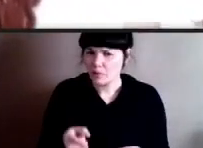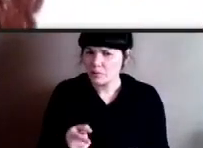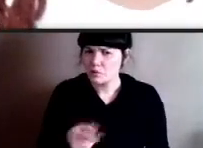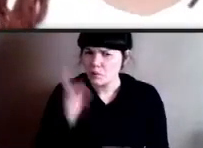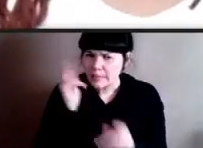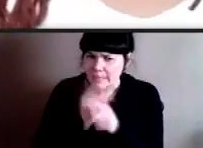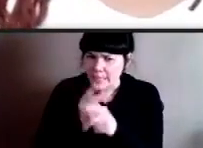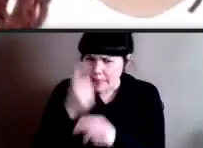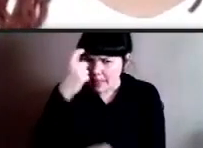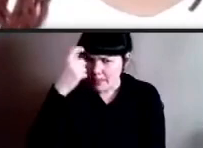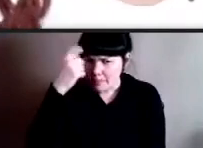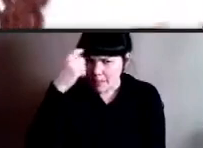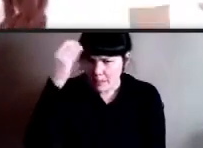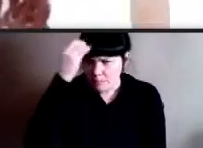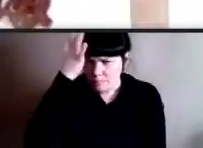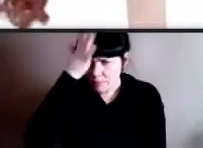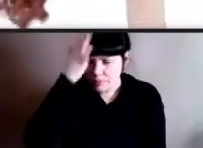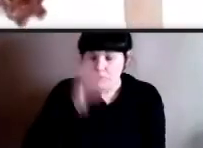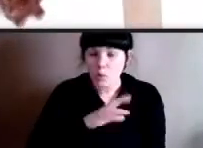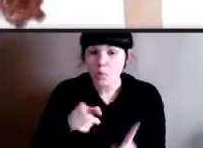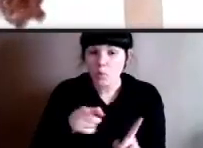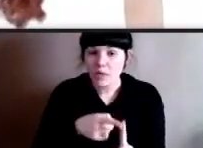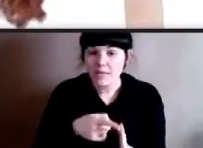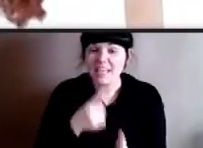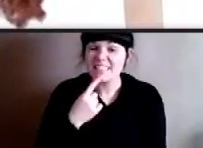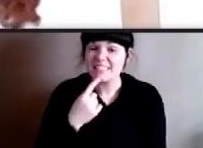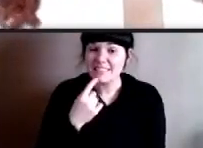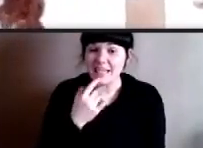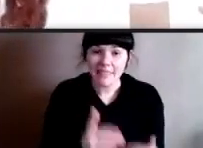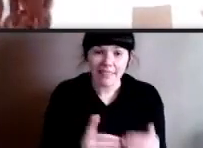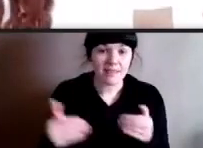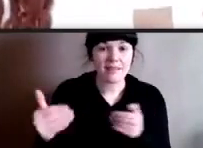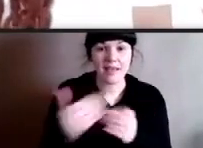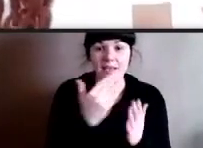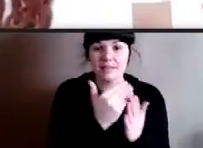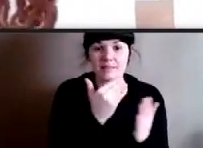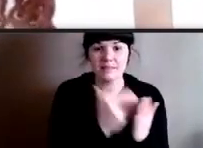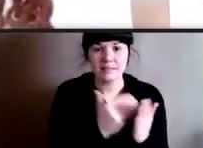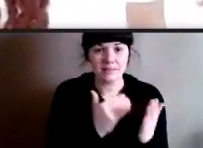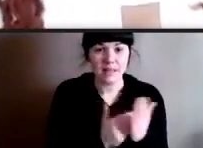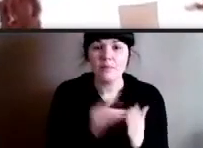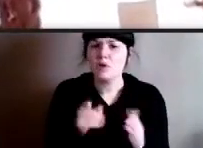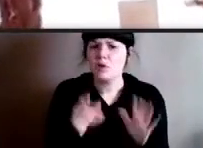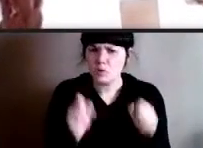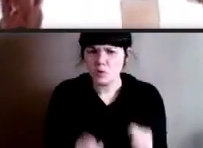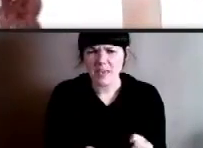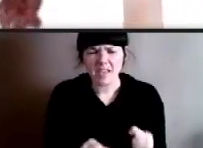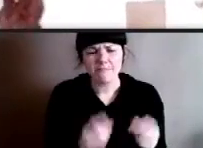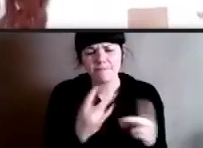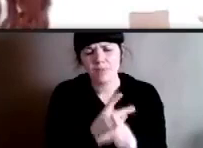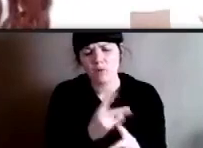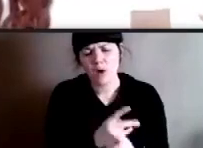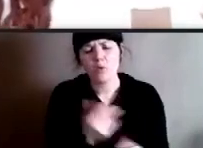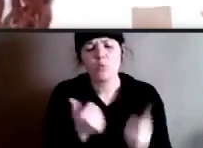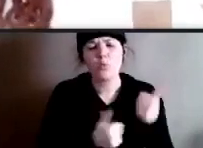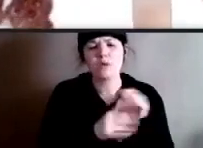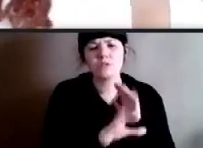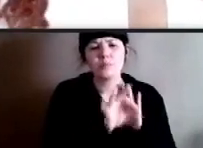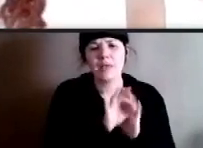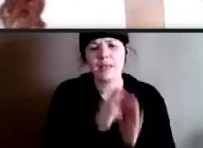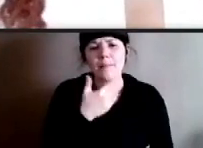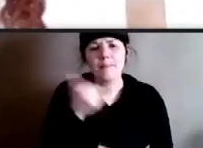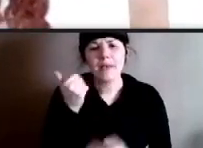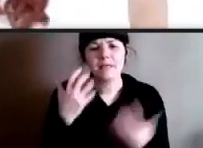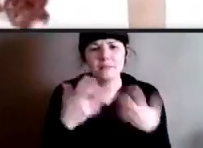as I offer the next ideas, you can choose what's best for you. Because there's some things we're going to do. If you're feeling a little low energy, that's what you want to do. If